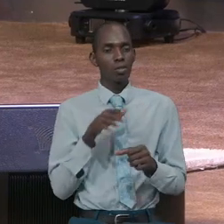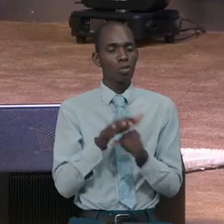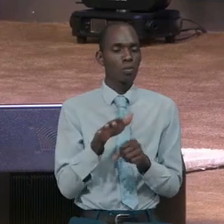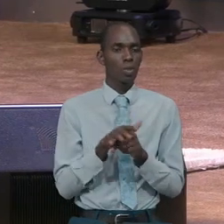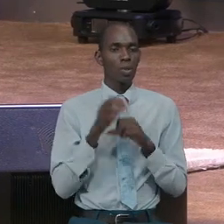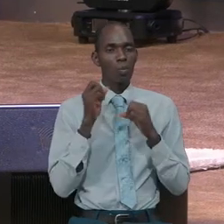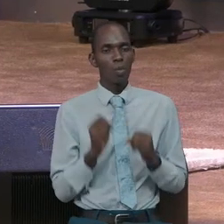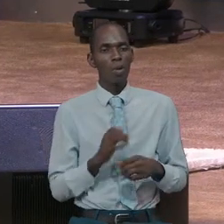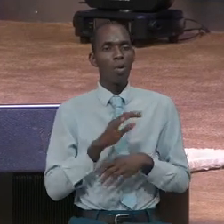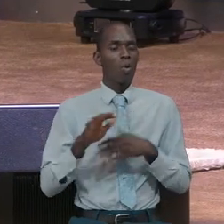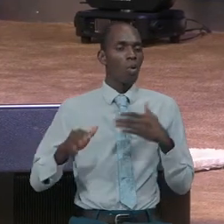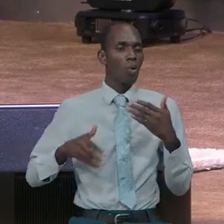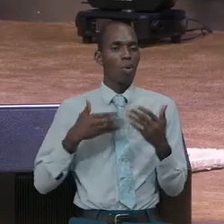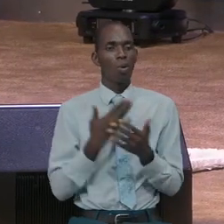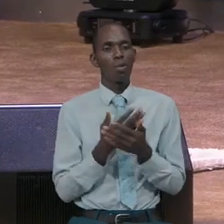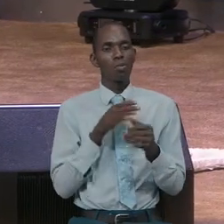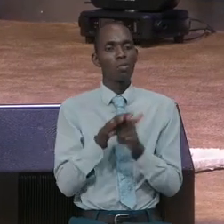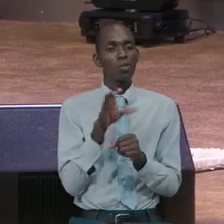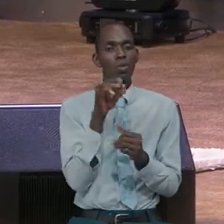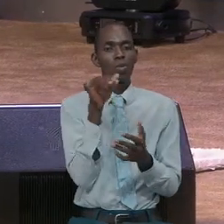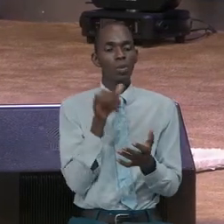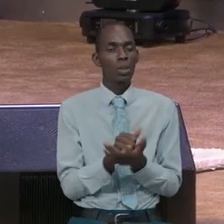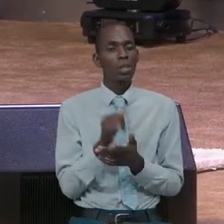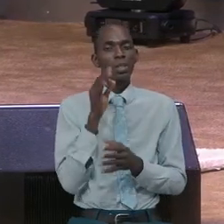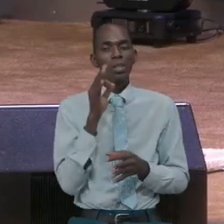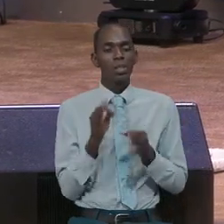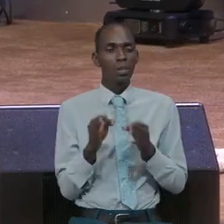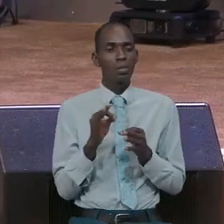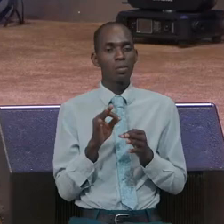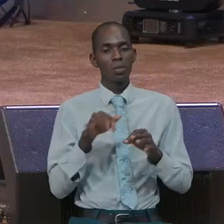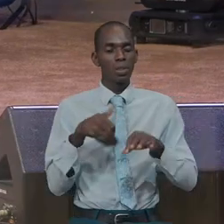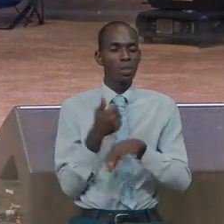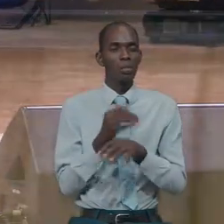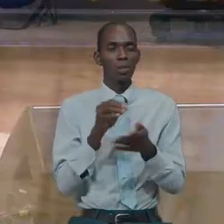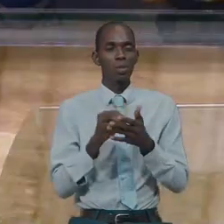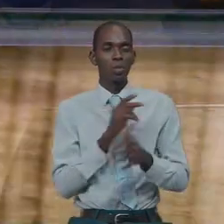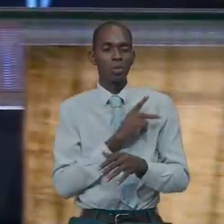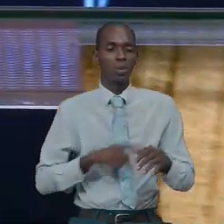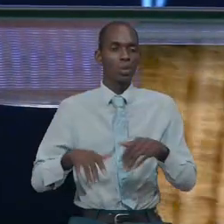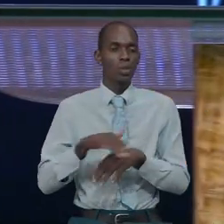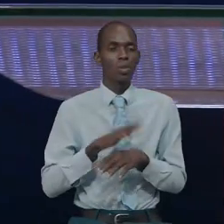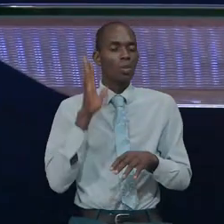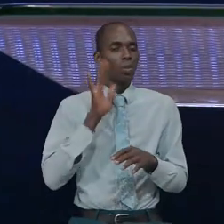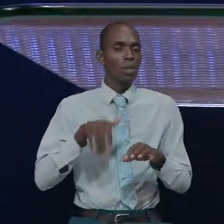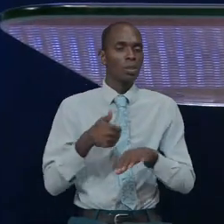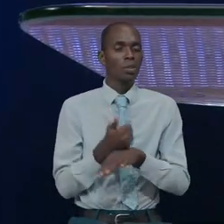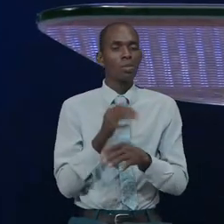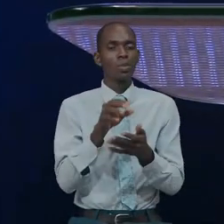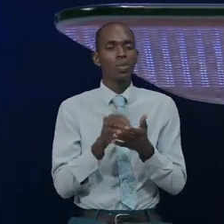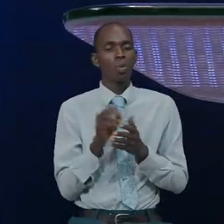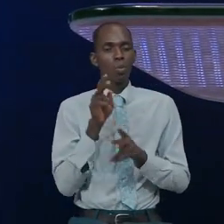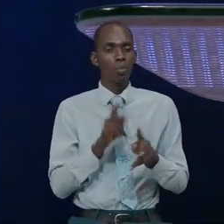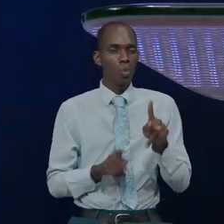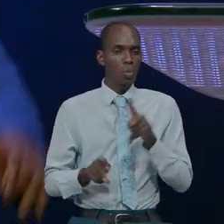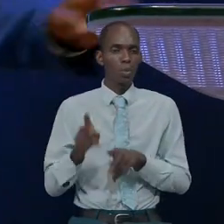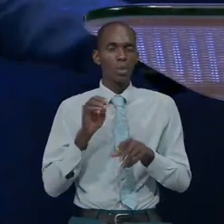power. All sufficient, so that he will establish his kingdom and will establish his own people in